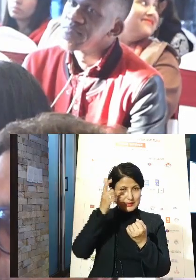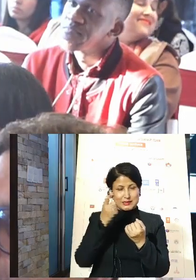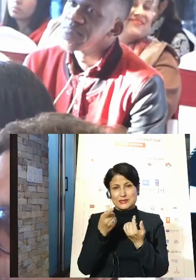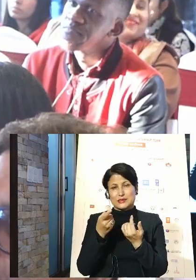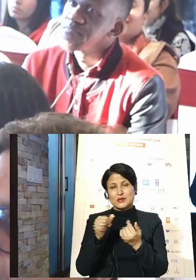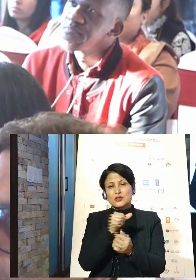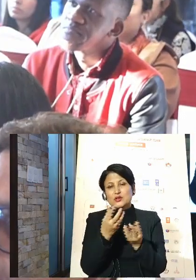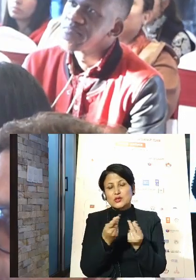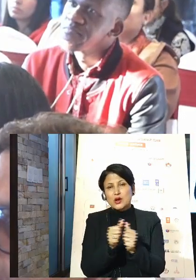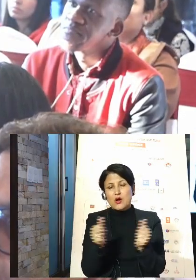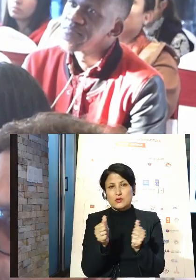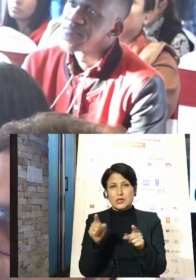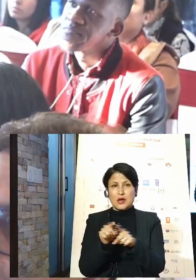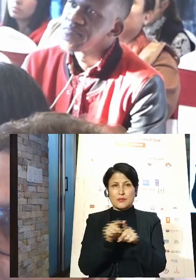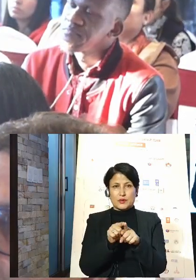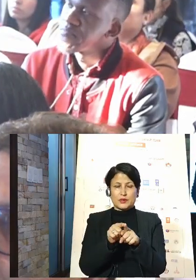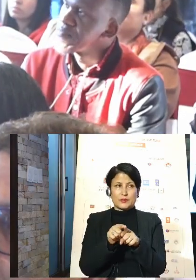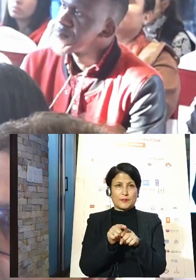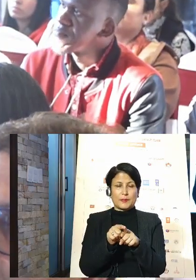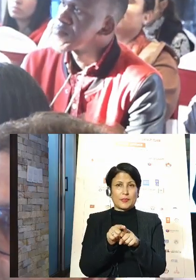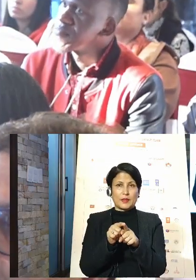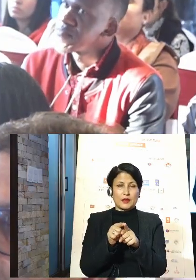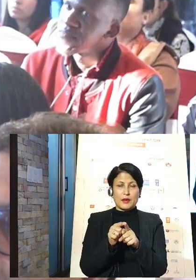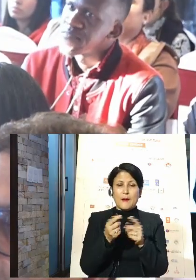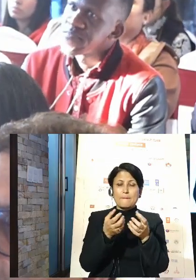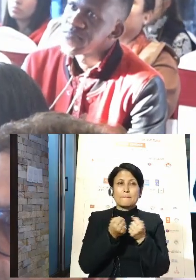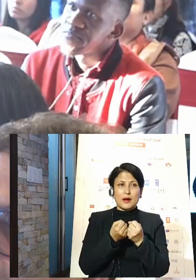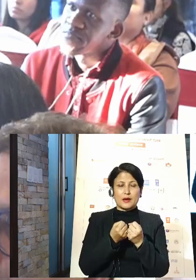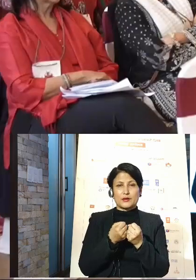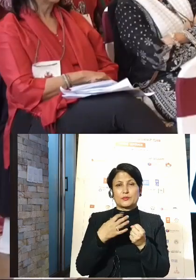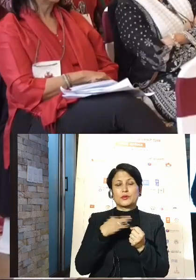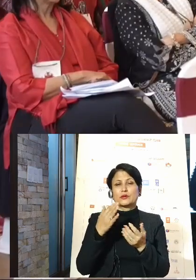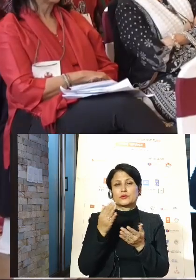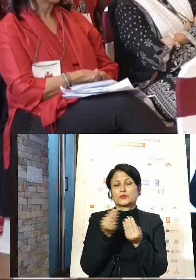they influence the kind of representations you found in that area?